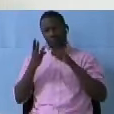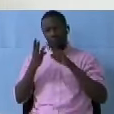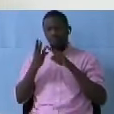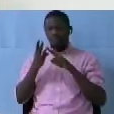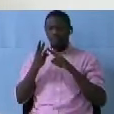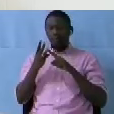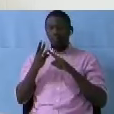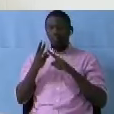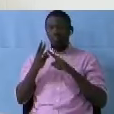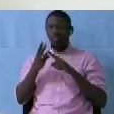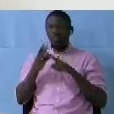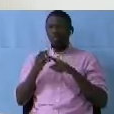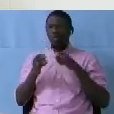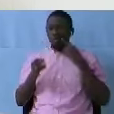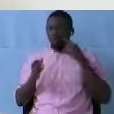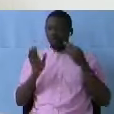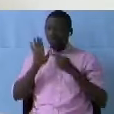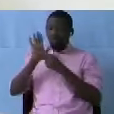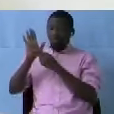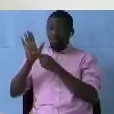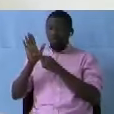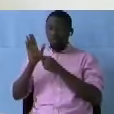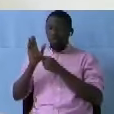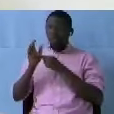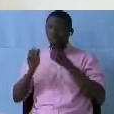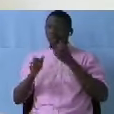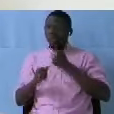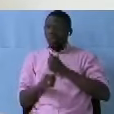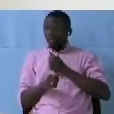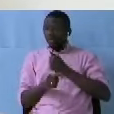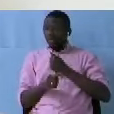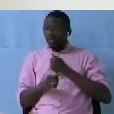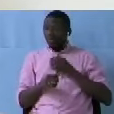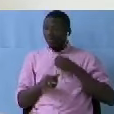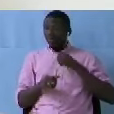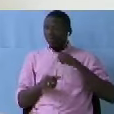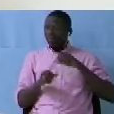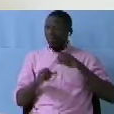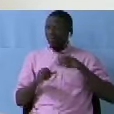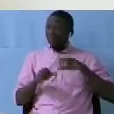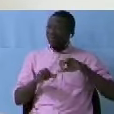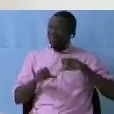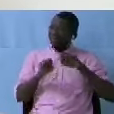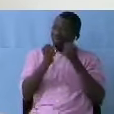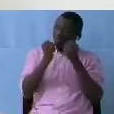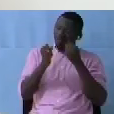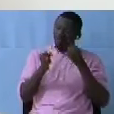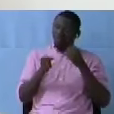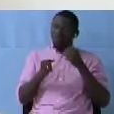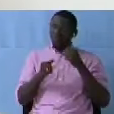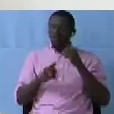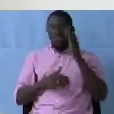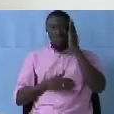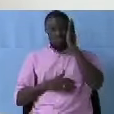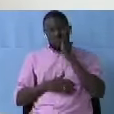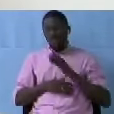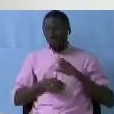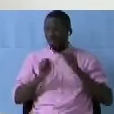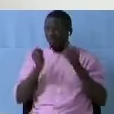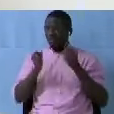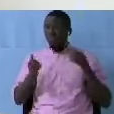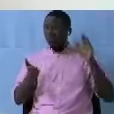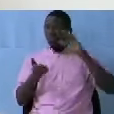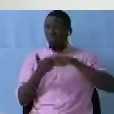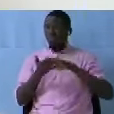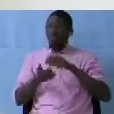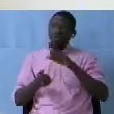bi. It poses a threat of harm to a third party. Voilà, bu fekke ne xibar bi suñ ko woné wut